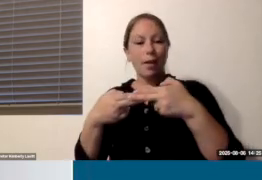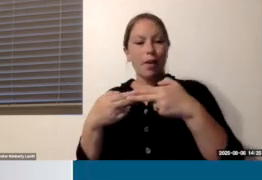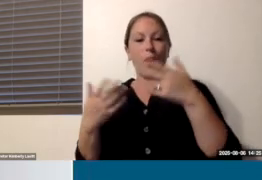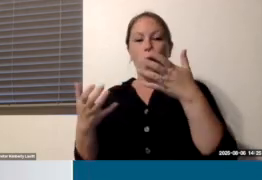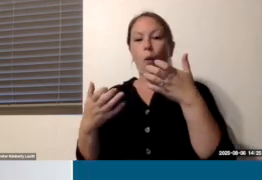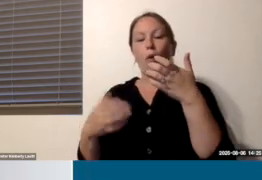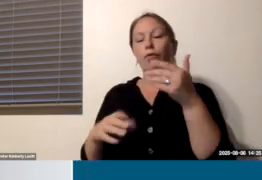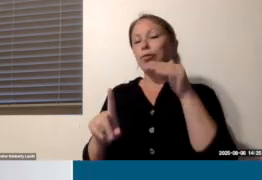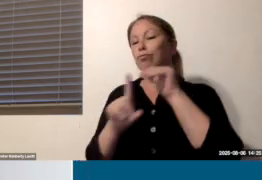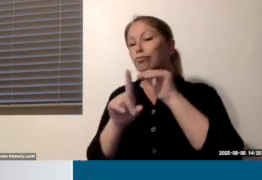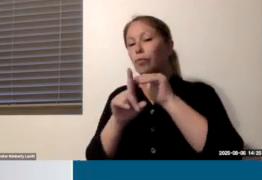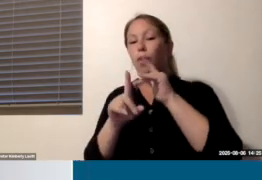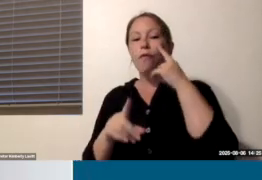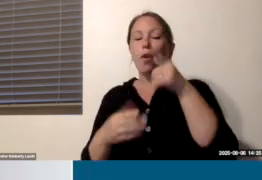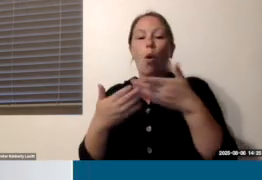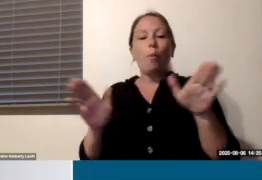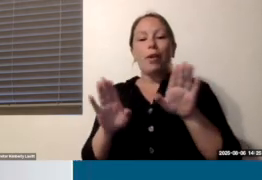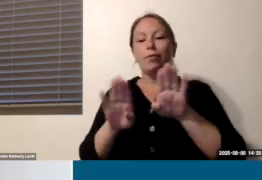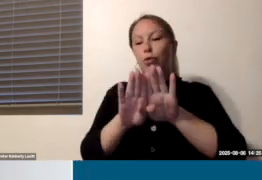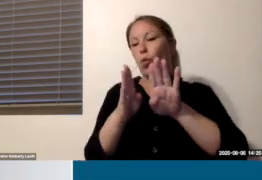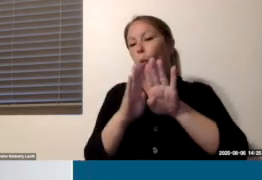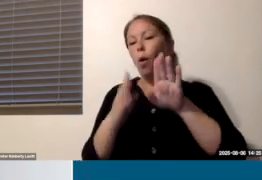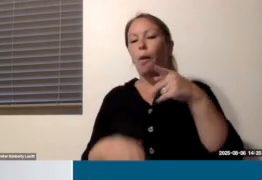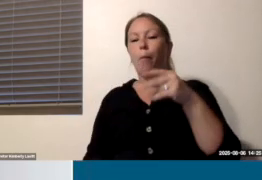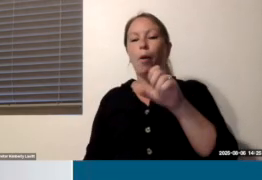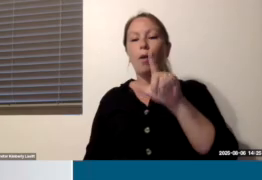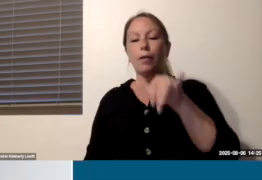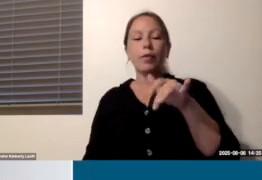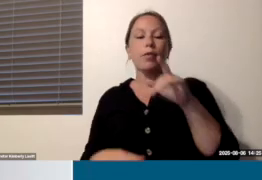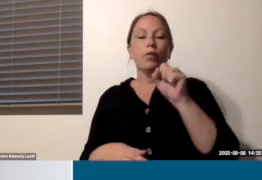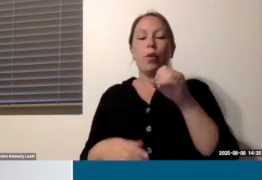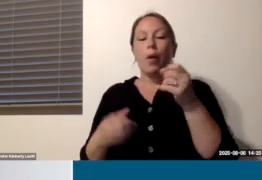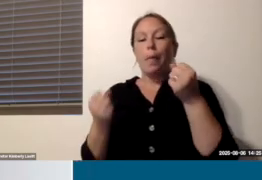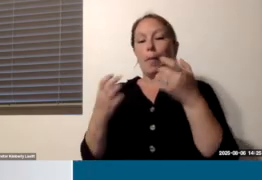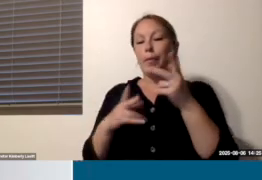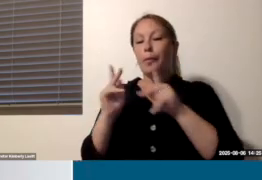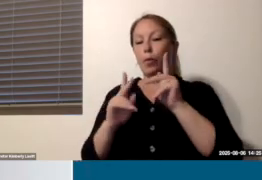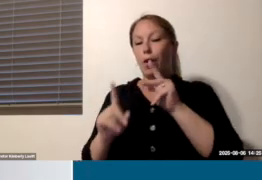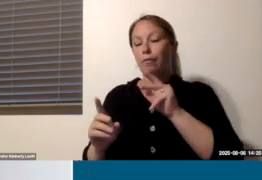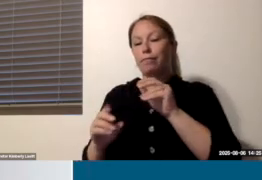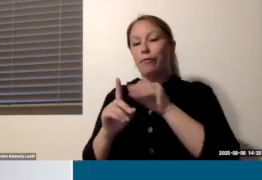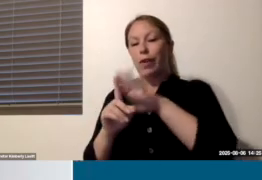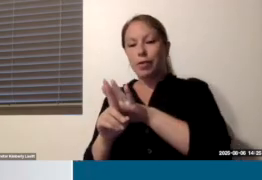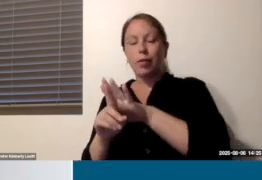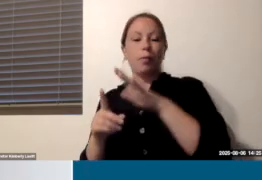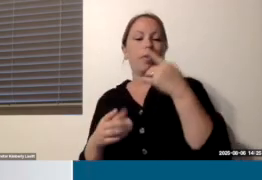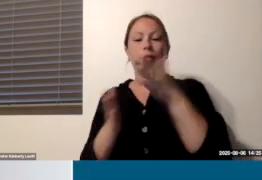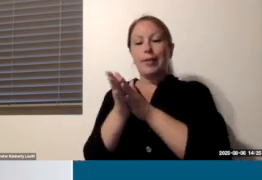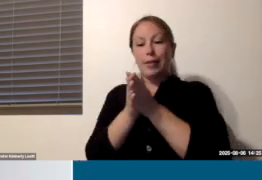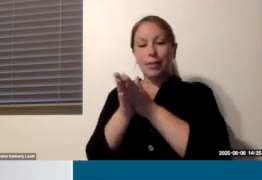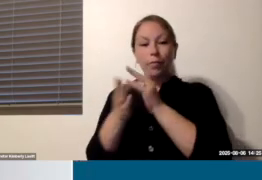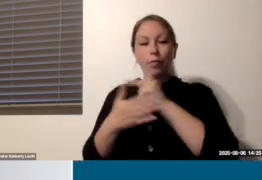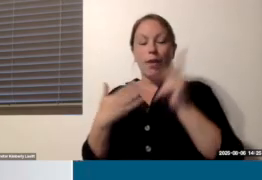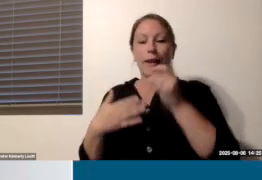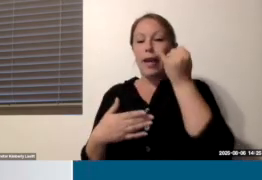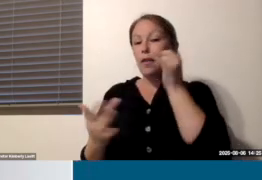to give a quick reminder about our open door policy, especially for those who are most affected by our incentive projects. We really encourage you to contact us